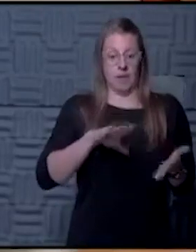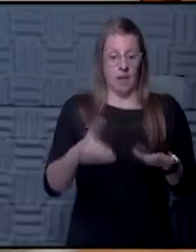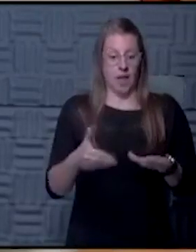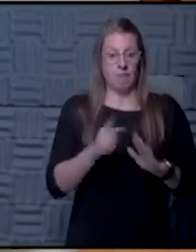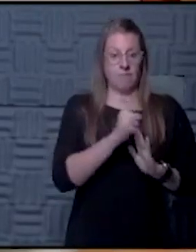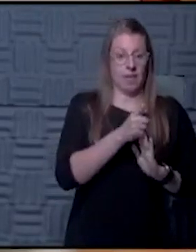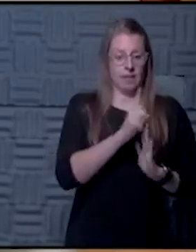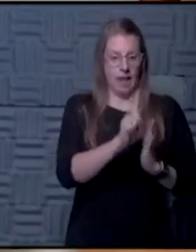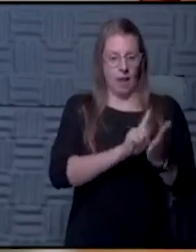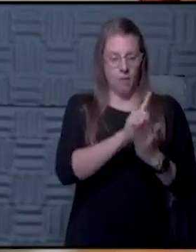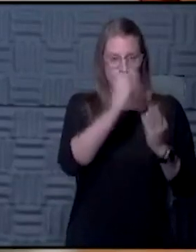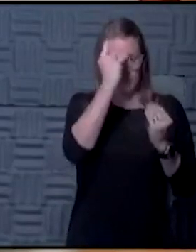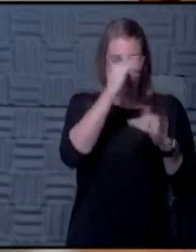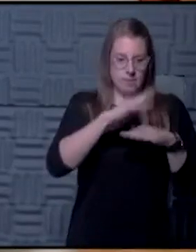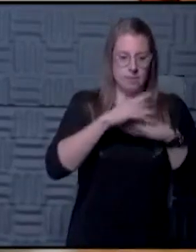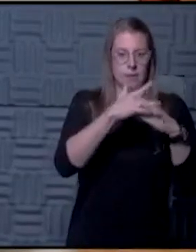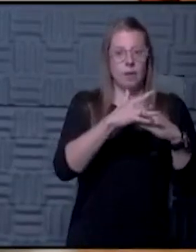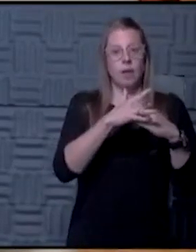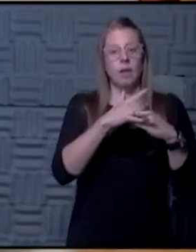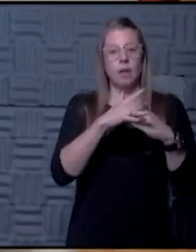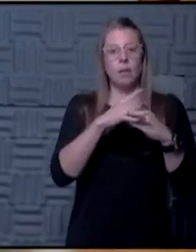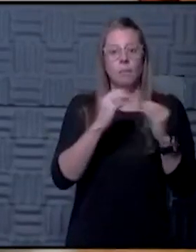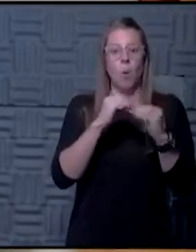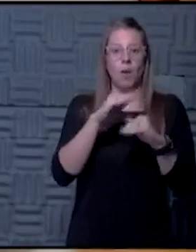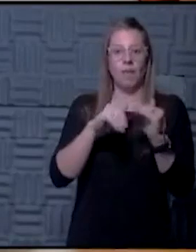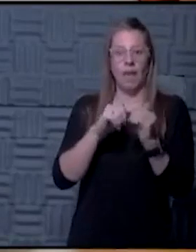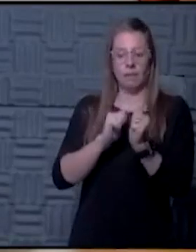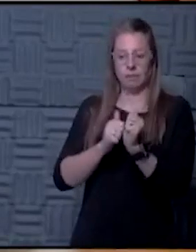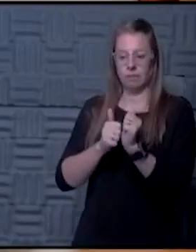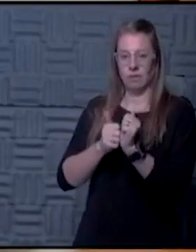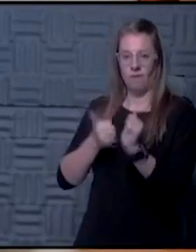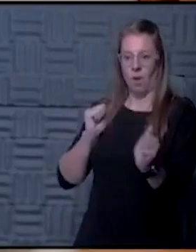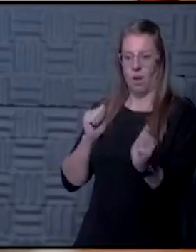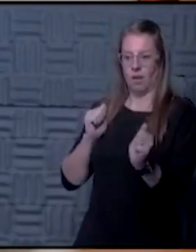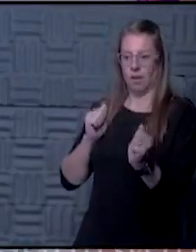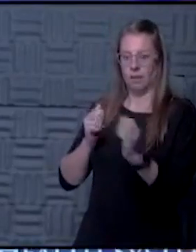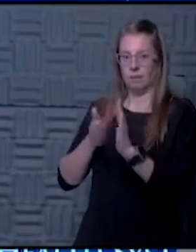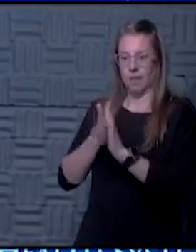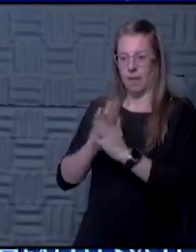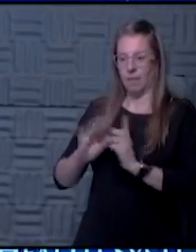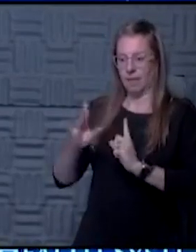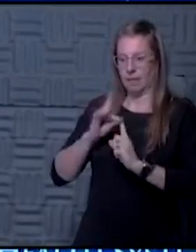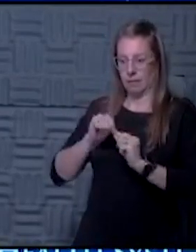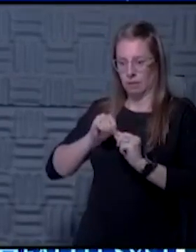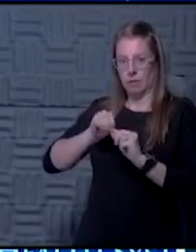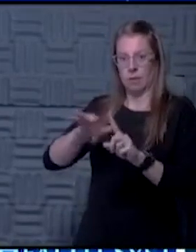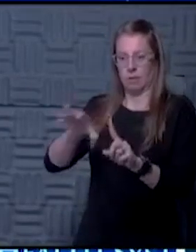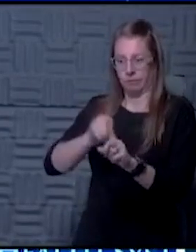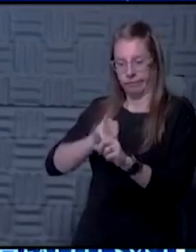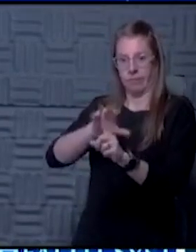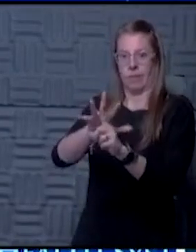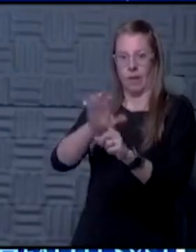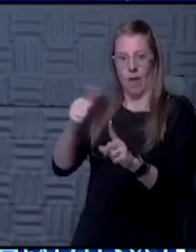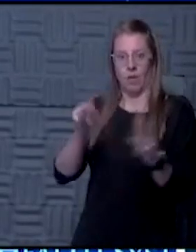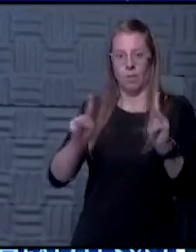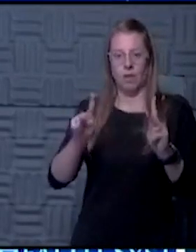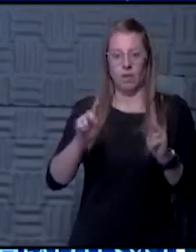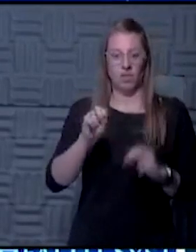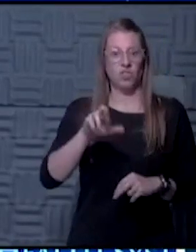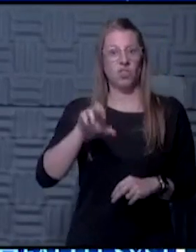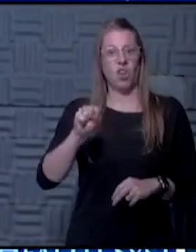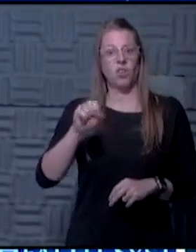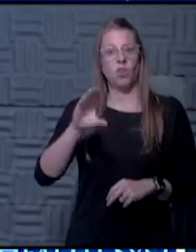than it is to try and avoid becoming a vector or having contact with one. SARS-CoV-2 is